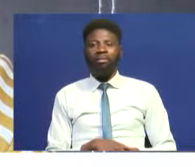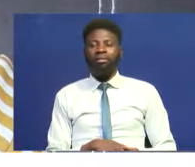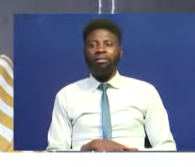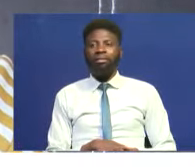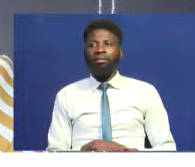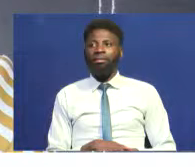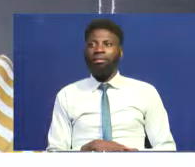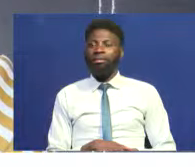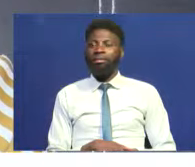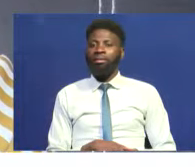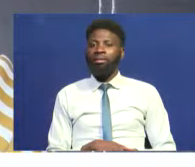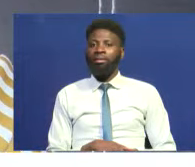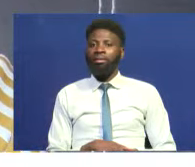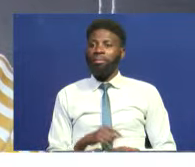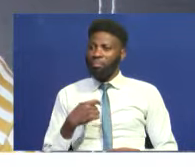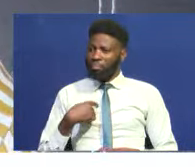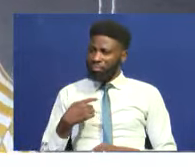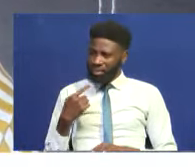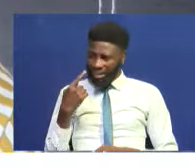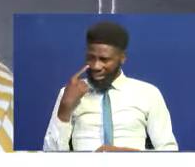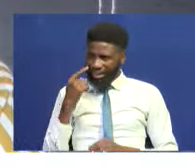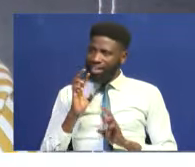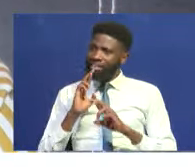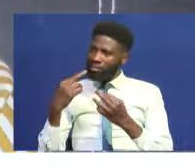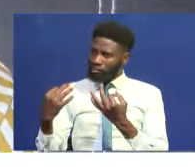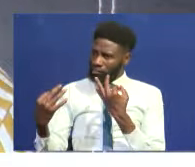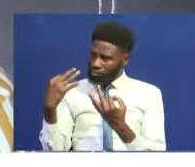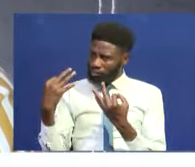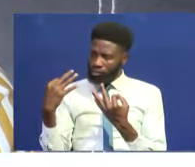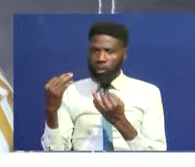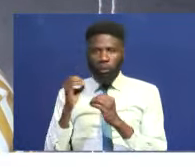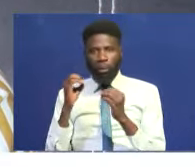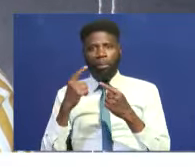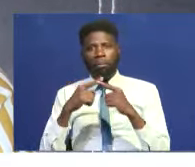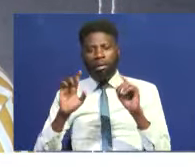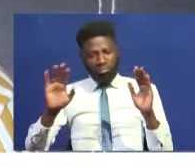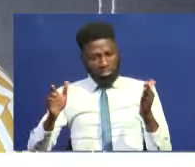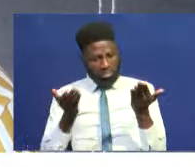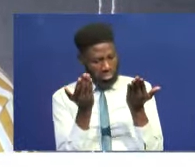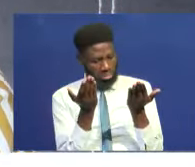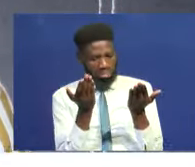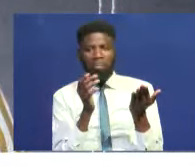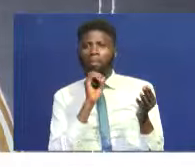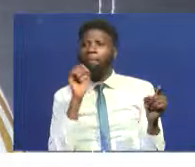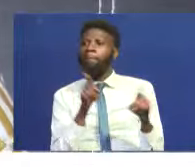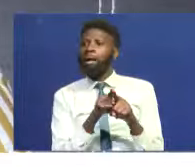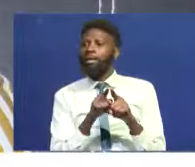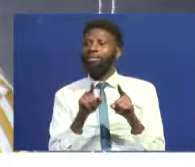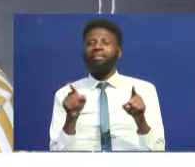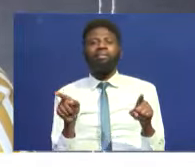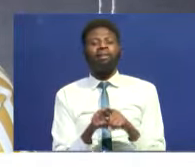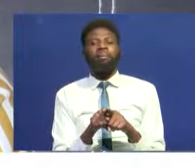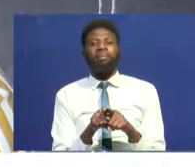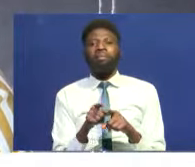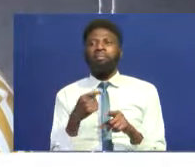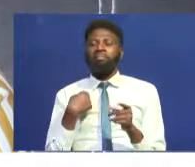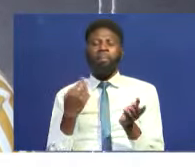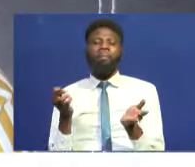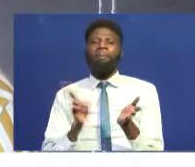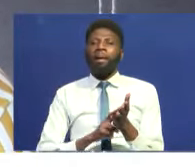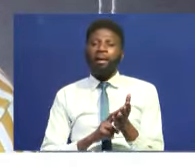really explained to me, but I just compared it with the one for the brother, because I also repeated